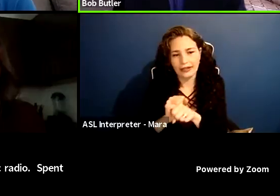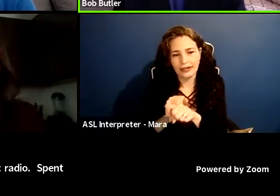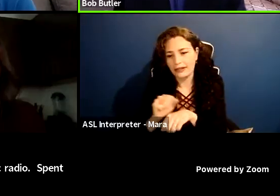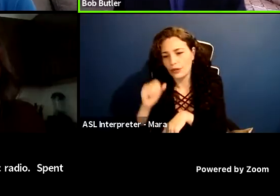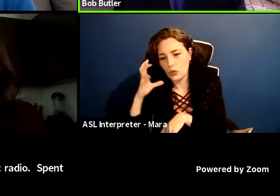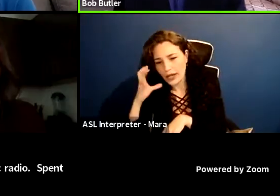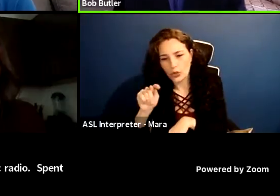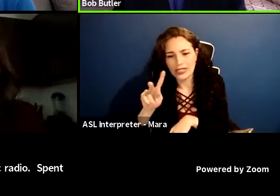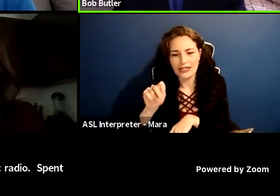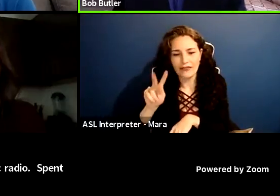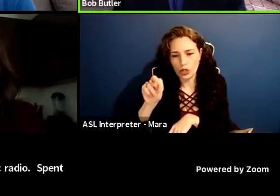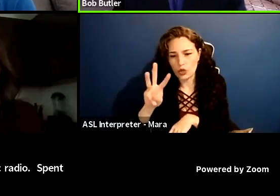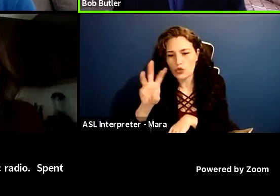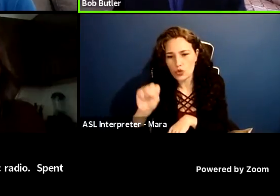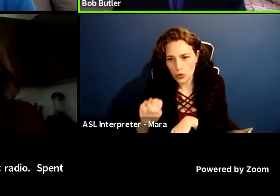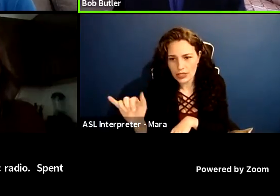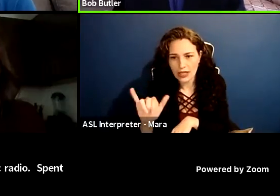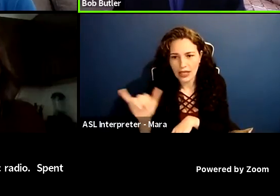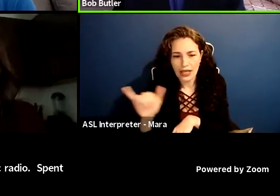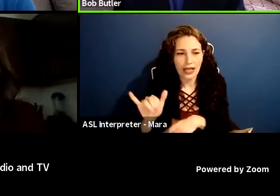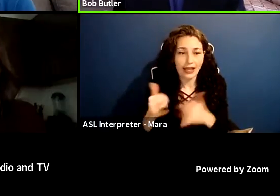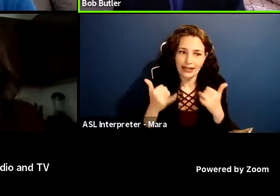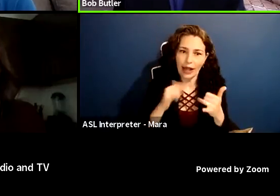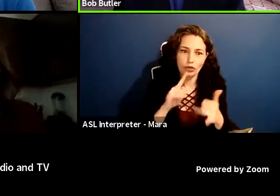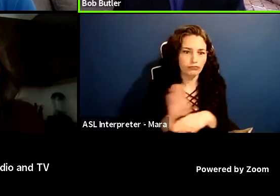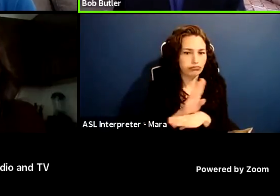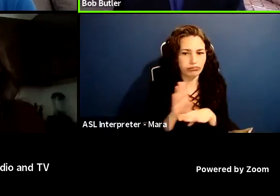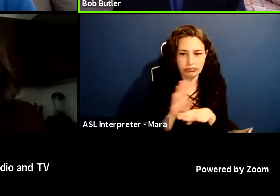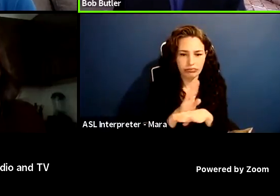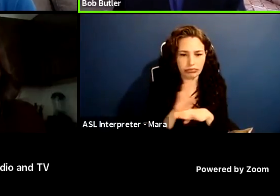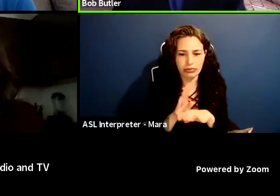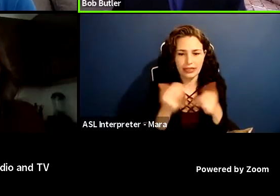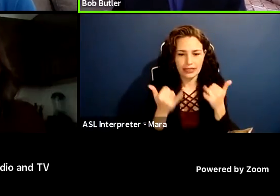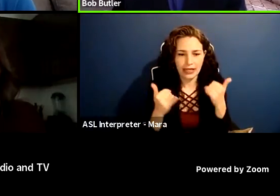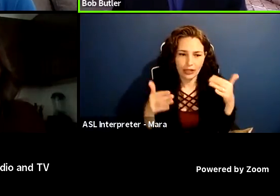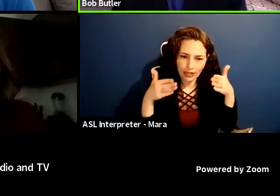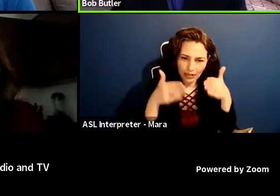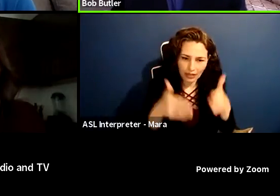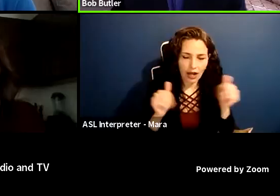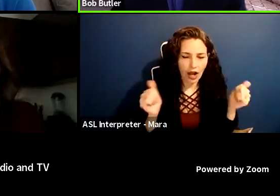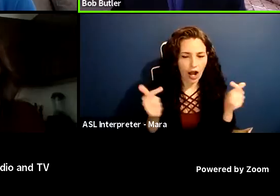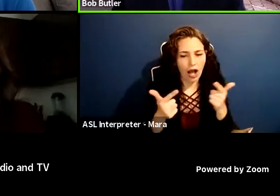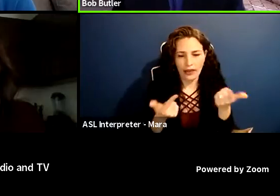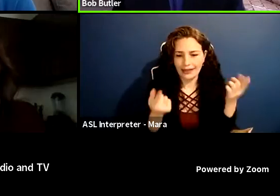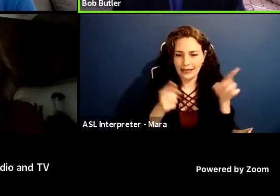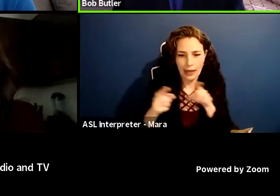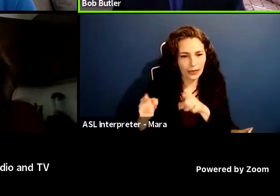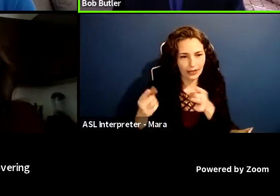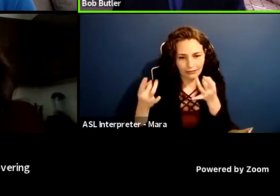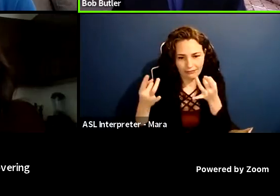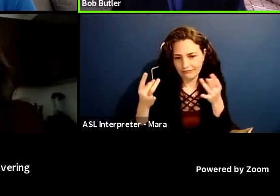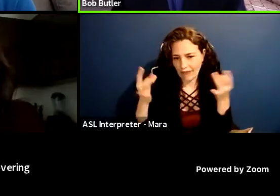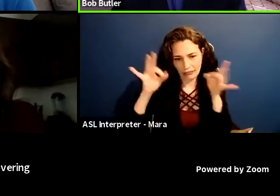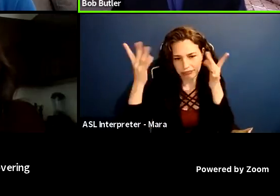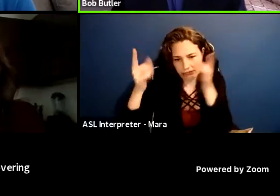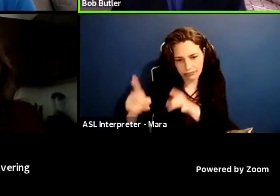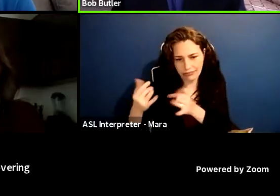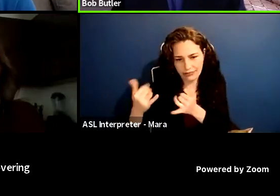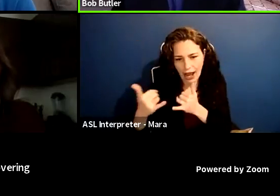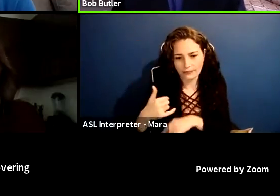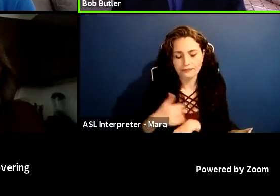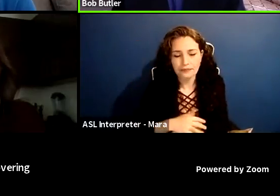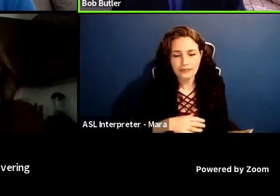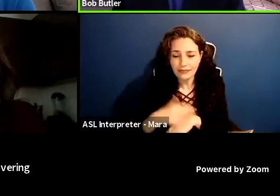covering the Derek Chauvin trial, and now she's covering the Daunte Wright shooting. Welcome, Nina. Justine Waldman